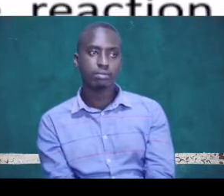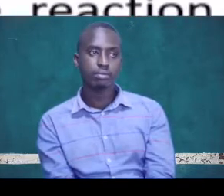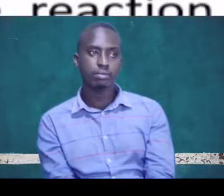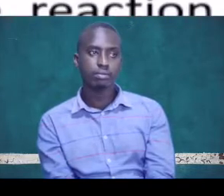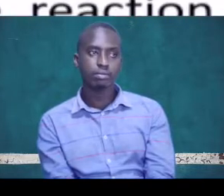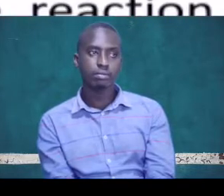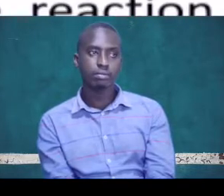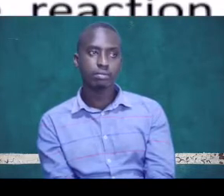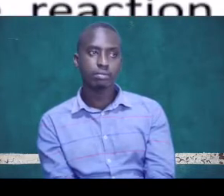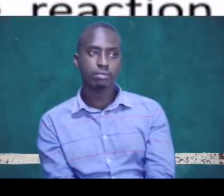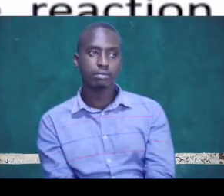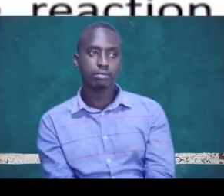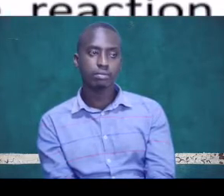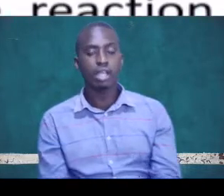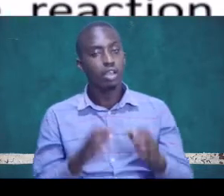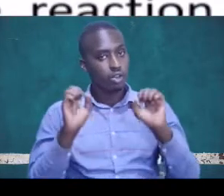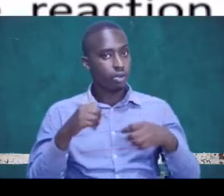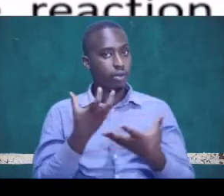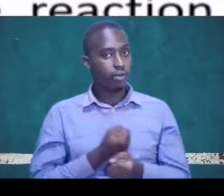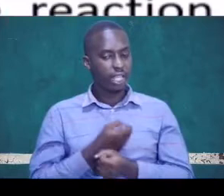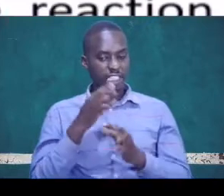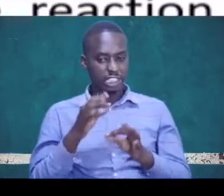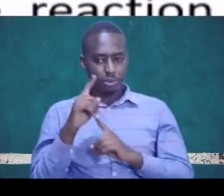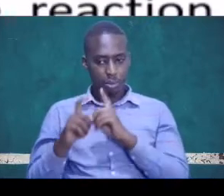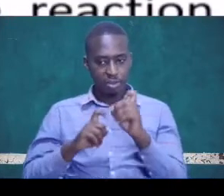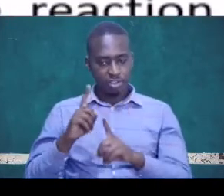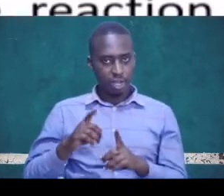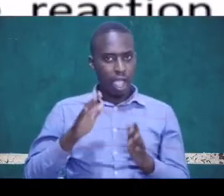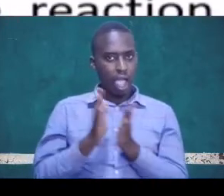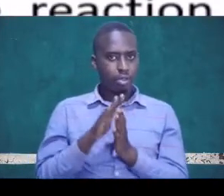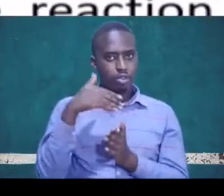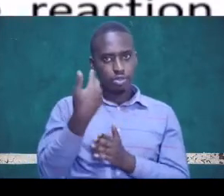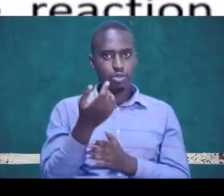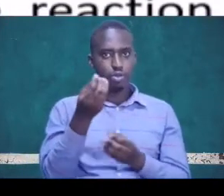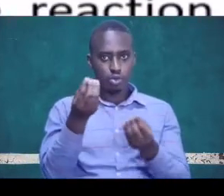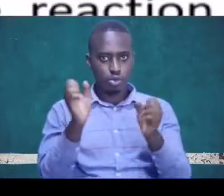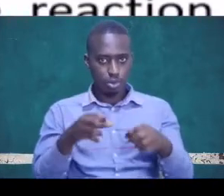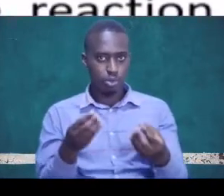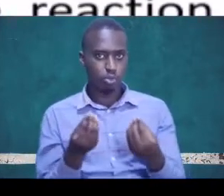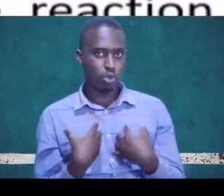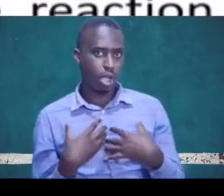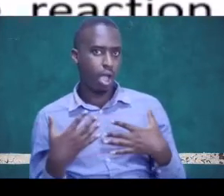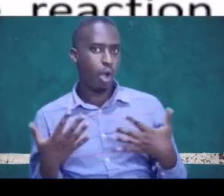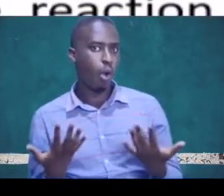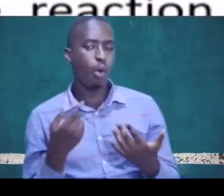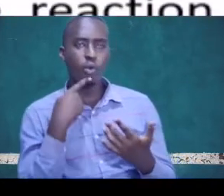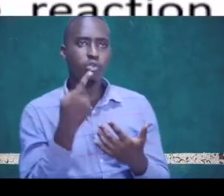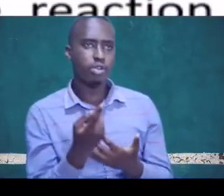Yeah, take this as something that can now be asked to you, and then you are able to give or to